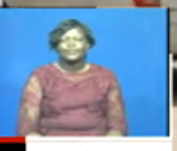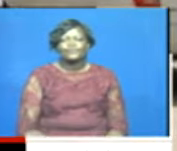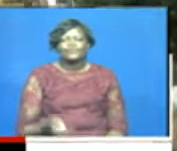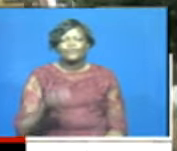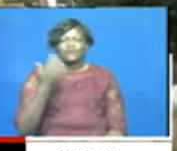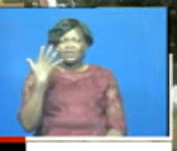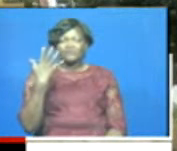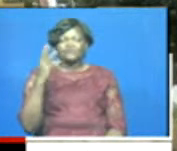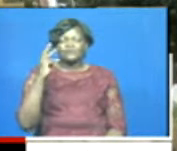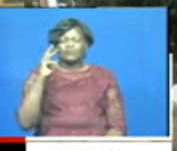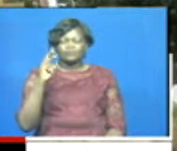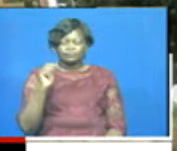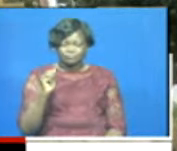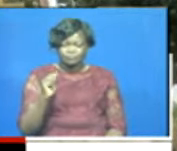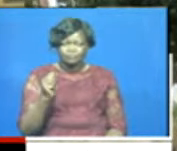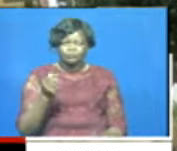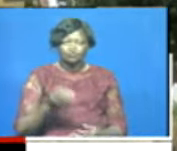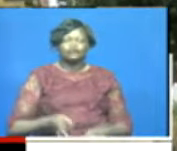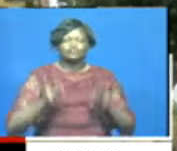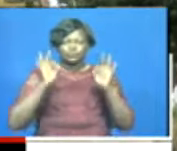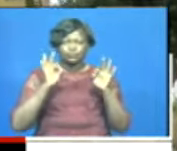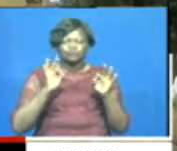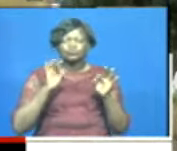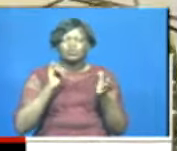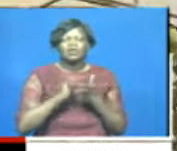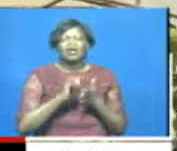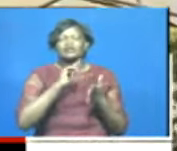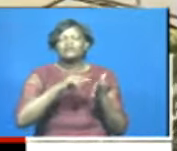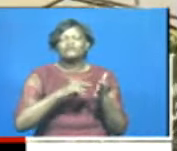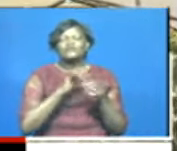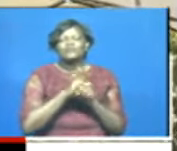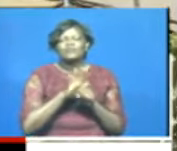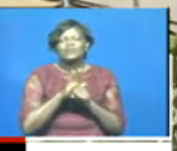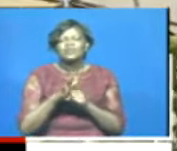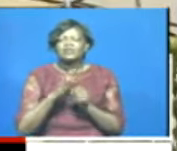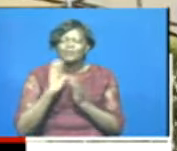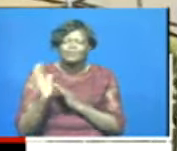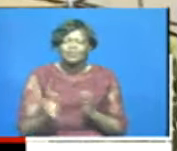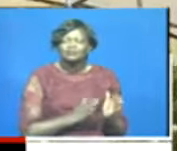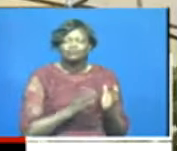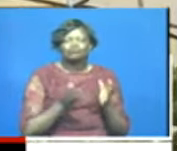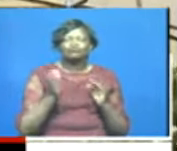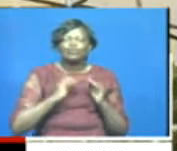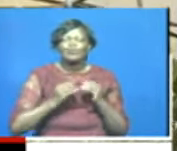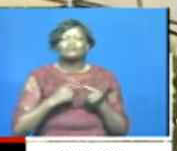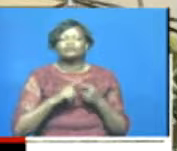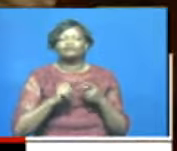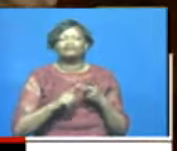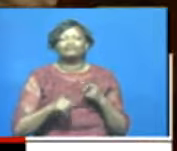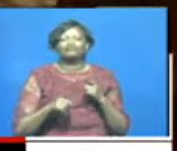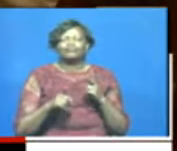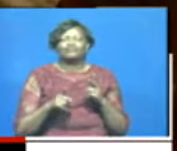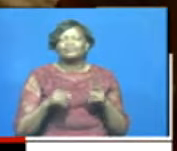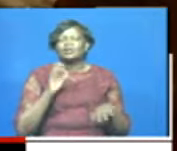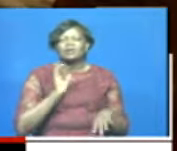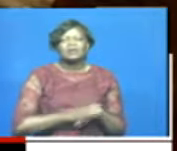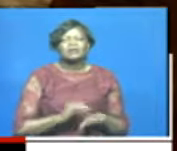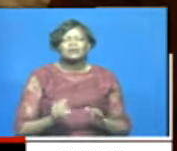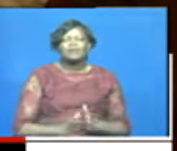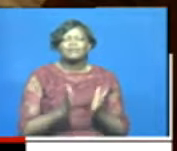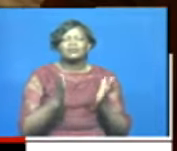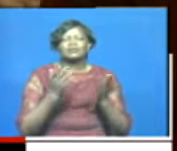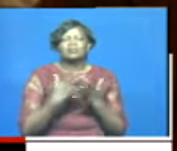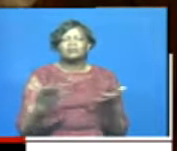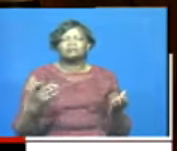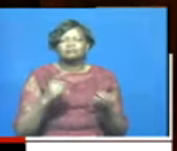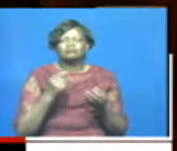Assembly officials who are charged with 11 counts including conspiracy to commit corruption, unlawful acquisition of public property and abuse of office